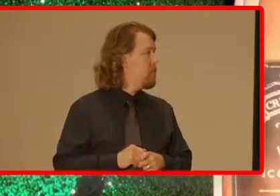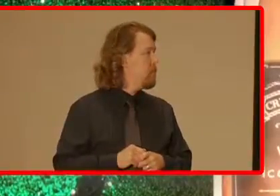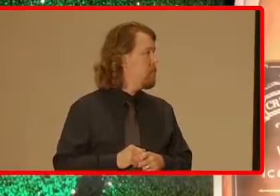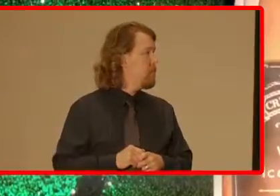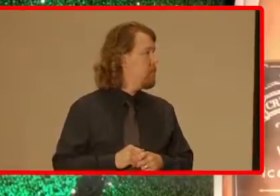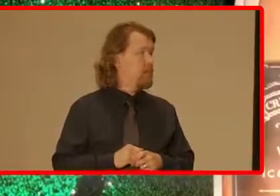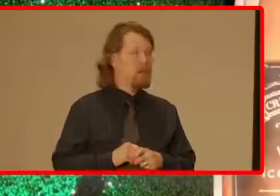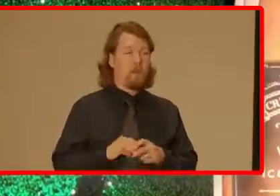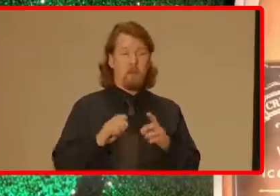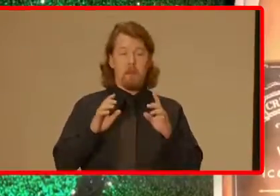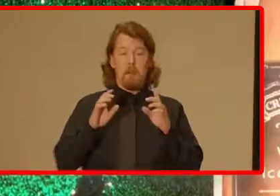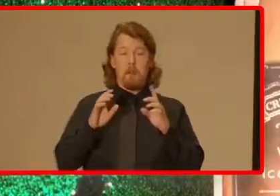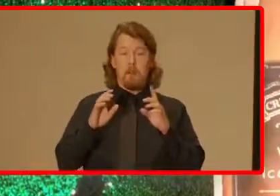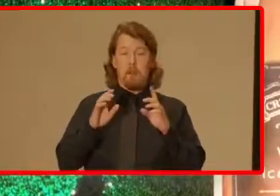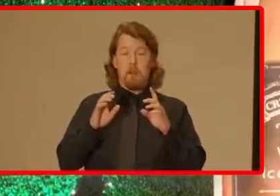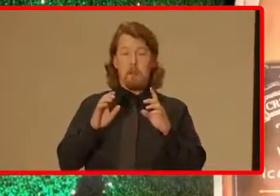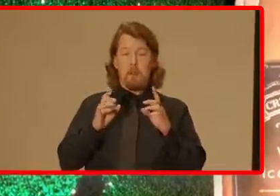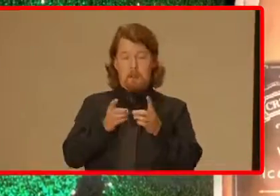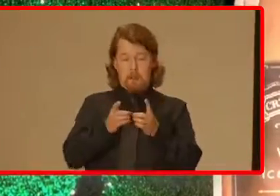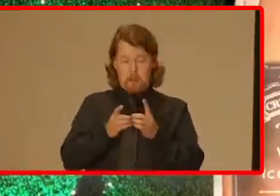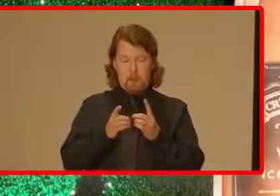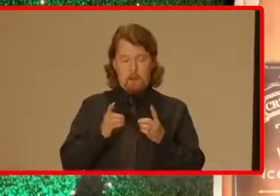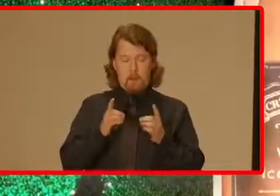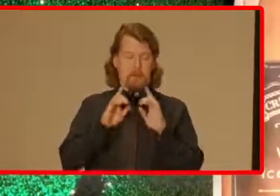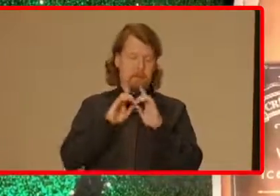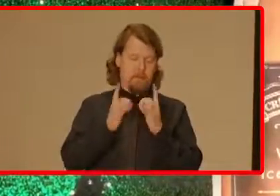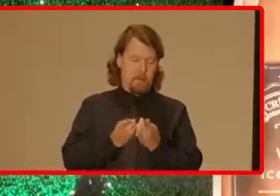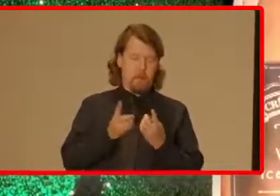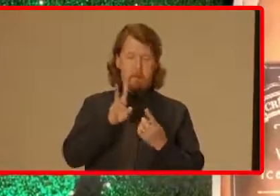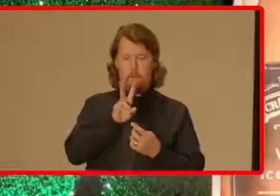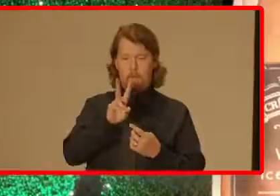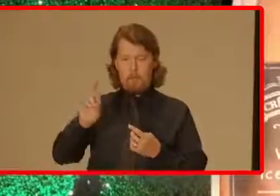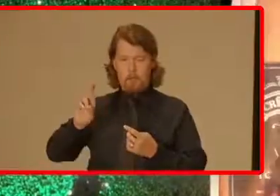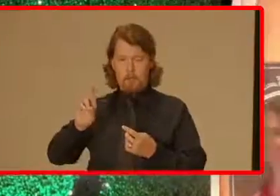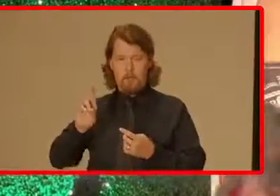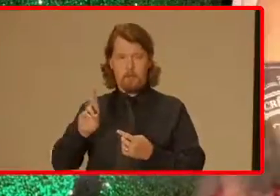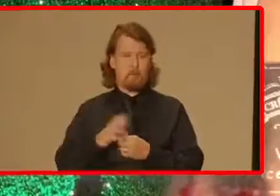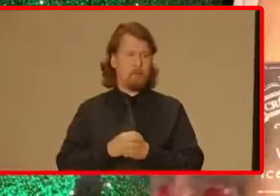the Division of Vocational Rehabilitation.